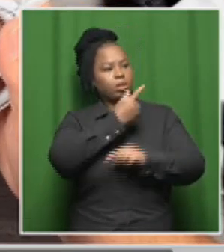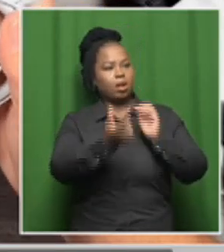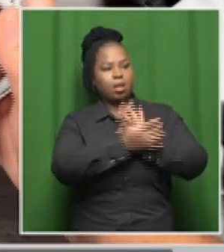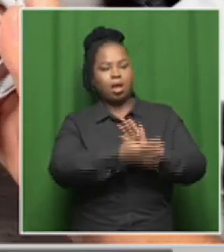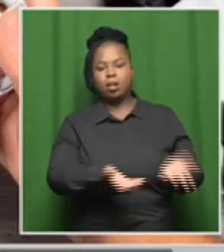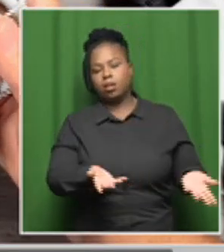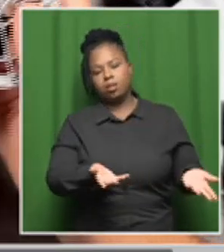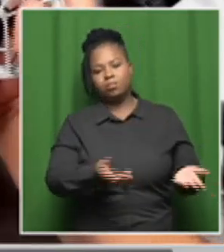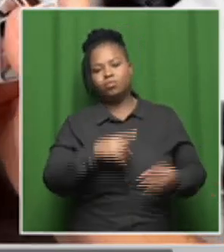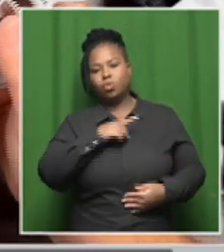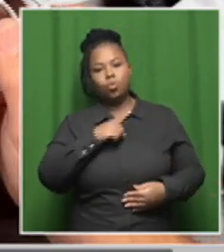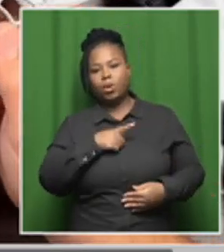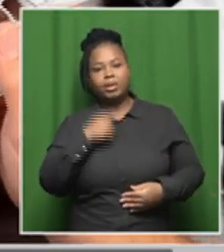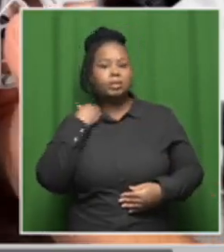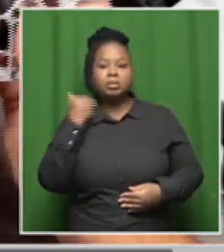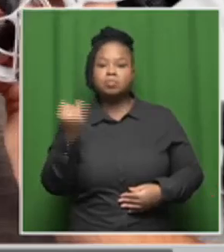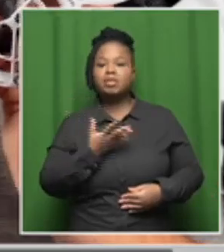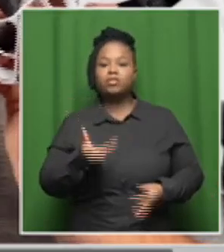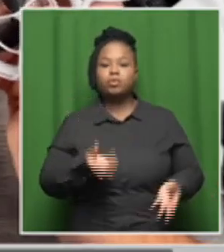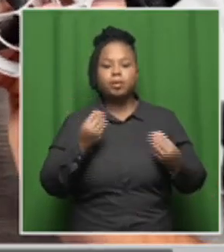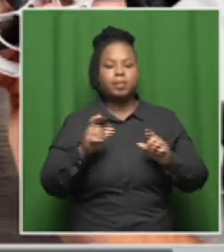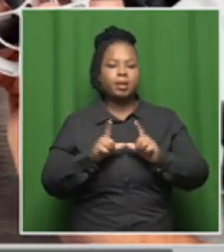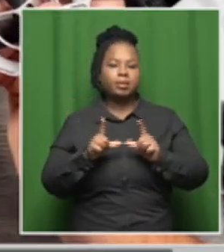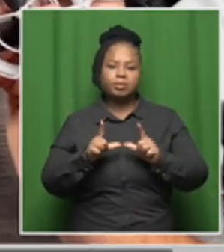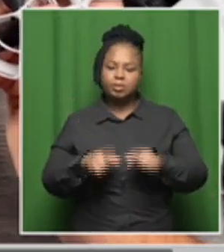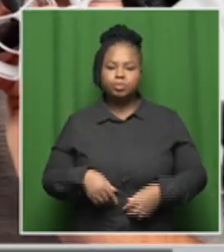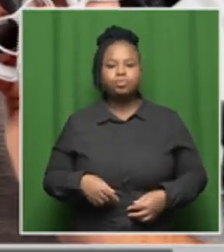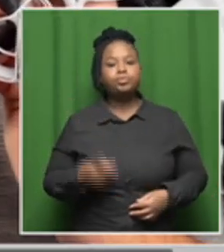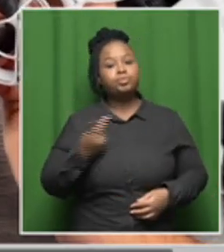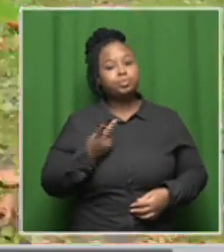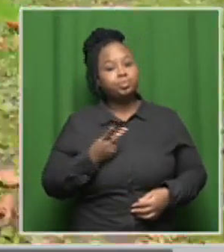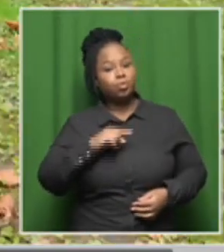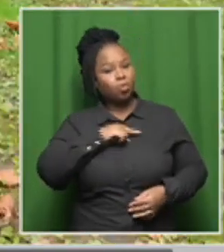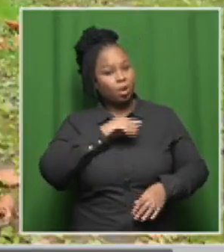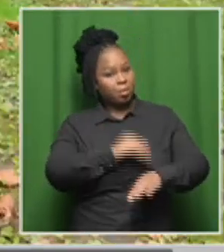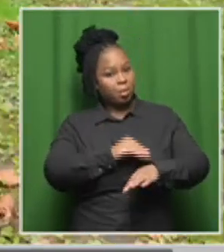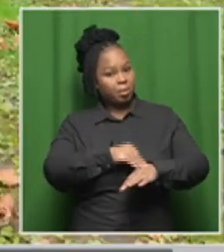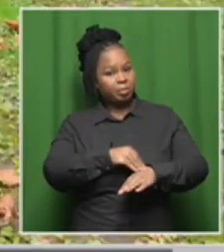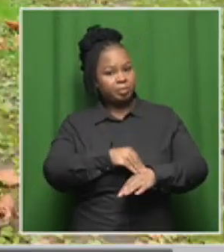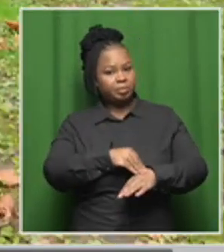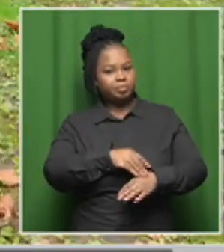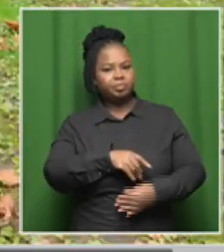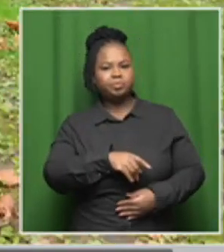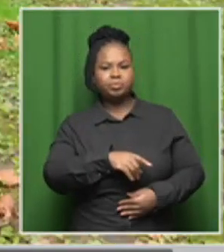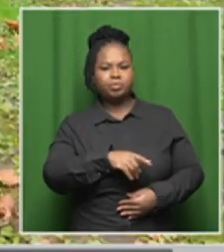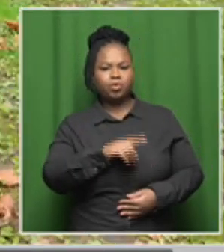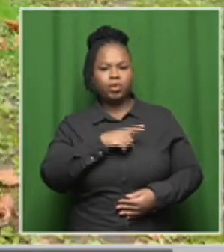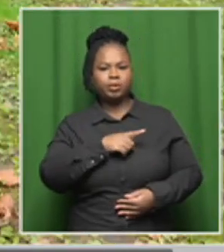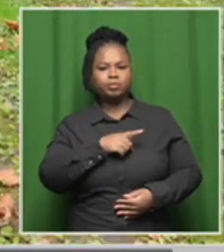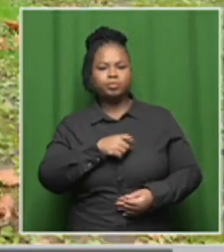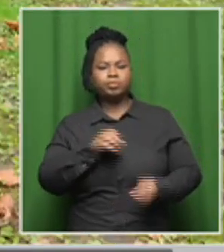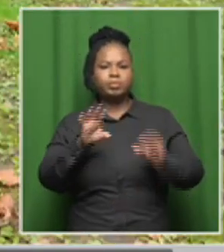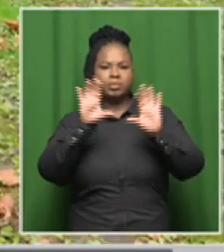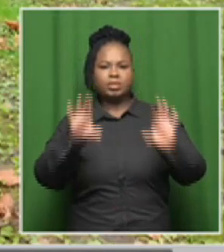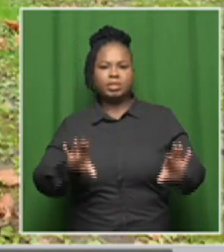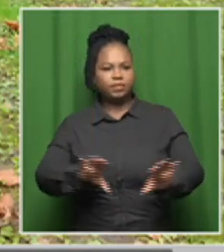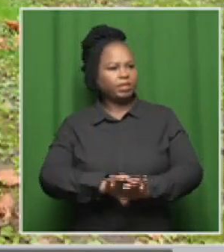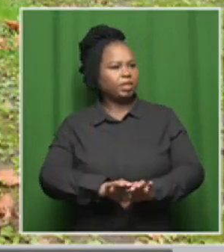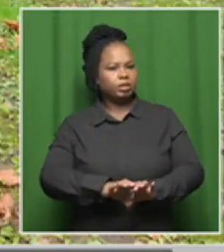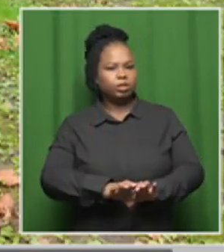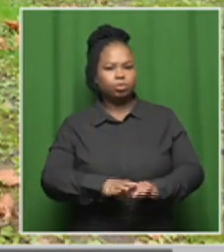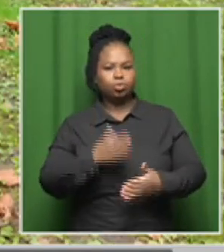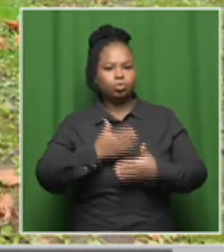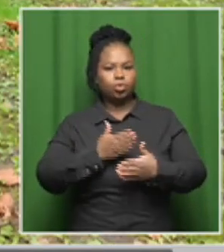operating illegally. And then even worse is the problem of revolving around the drone operator certificate. Now, that is